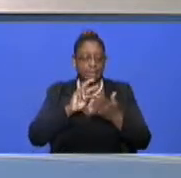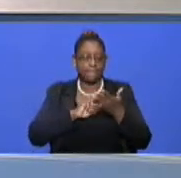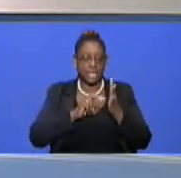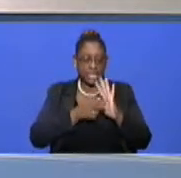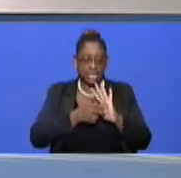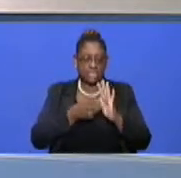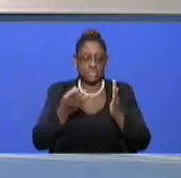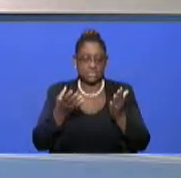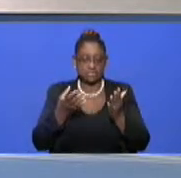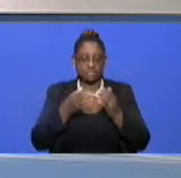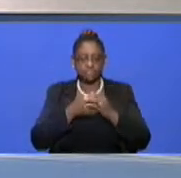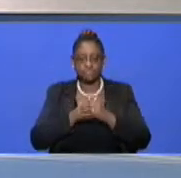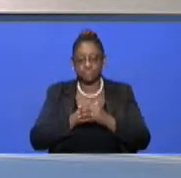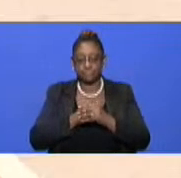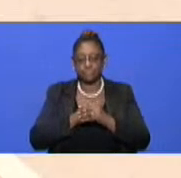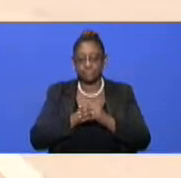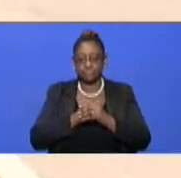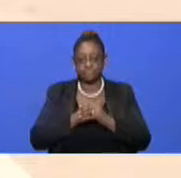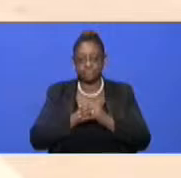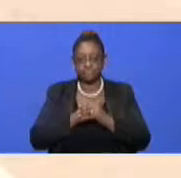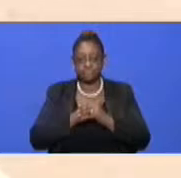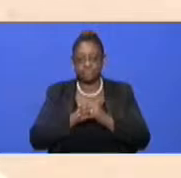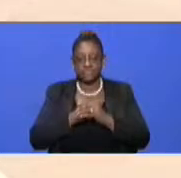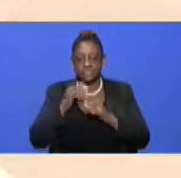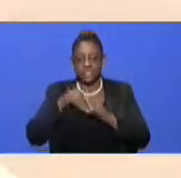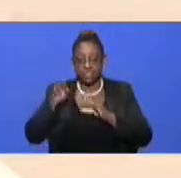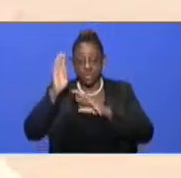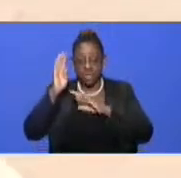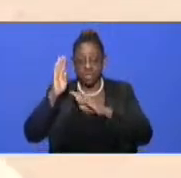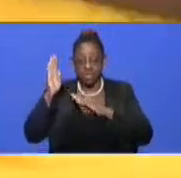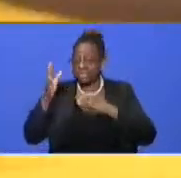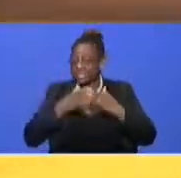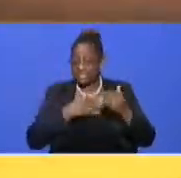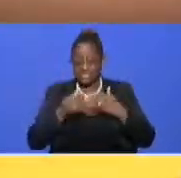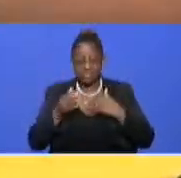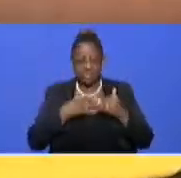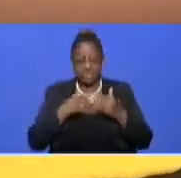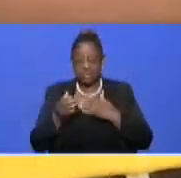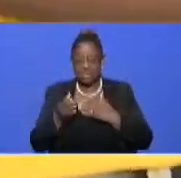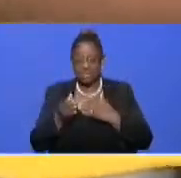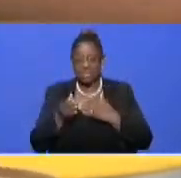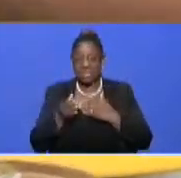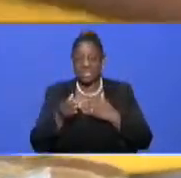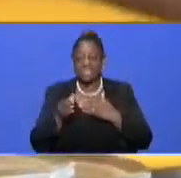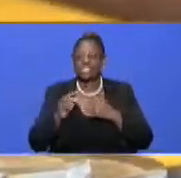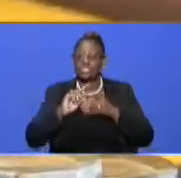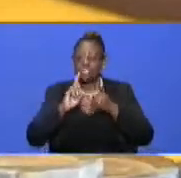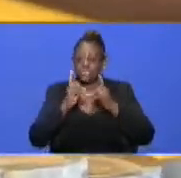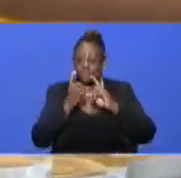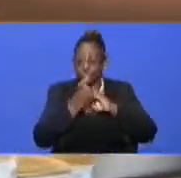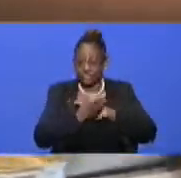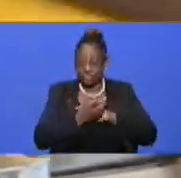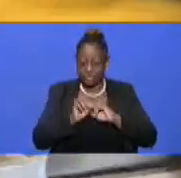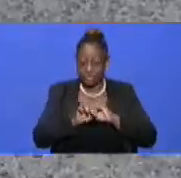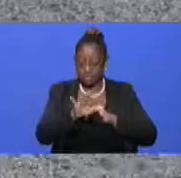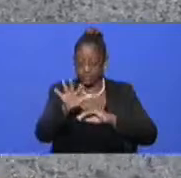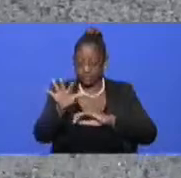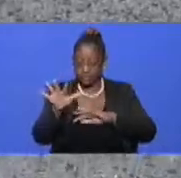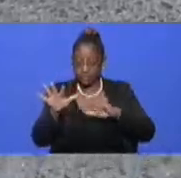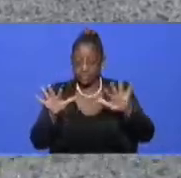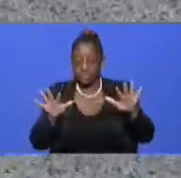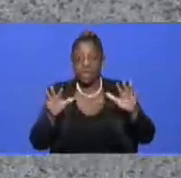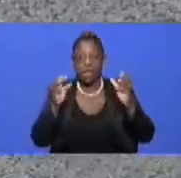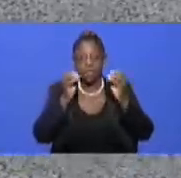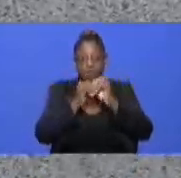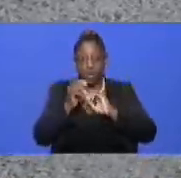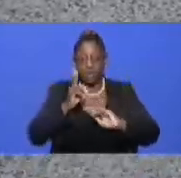means. The workplace in the Bahamas, like anywhere else, is diversifying. The expanding workplace is seeing more